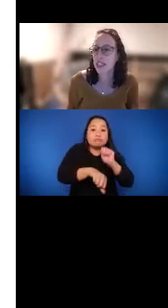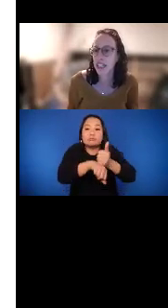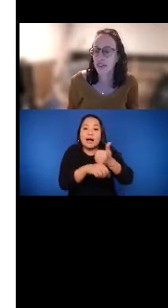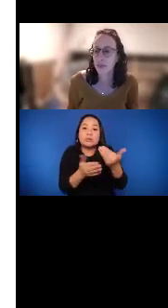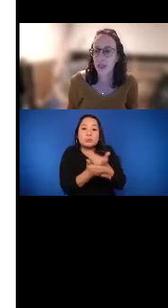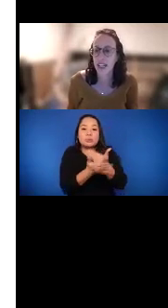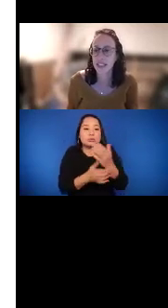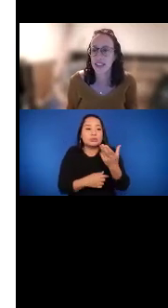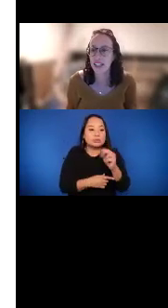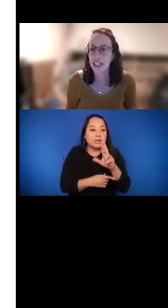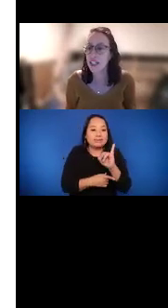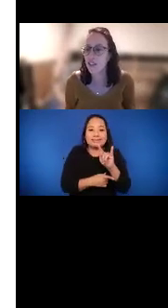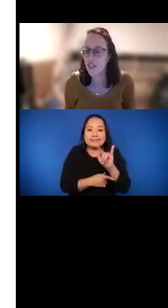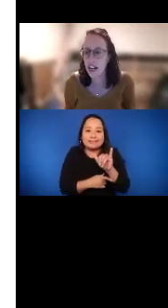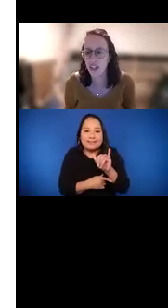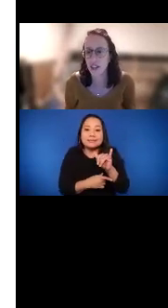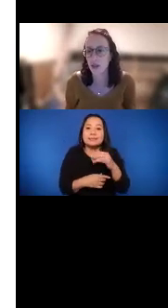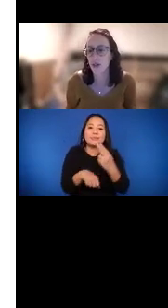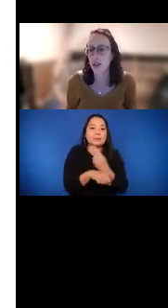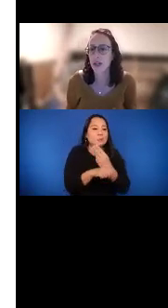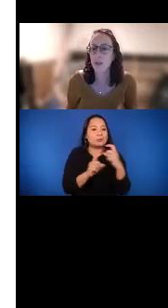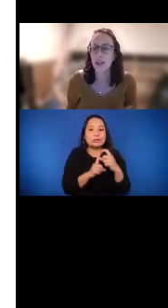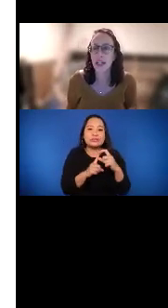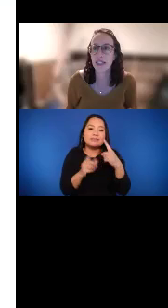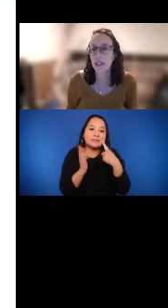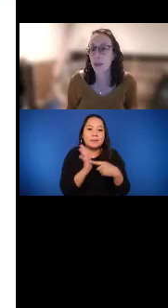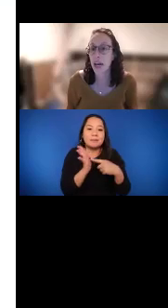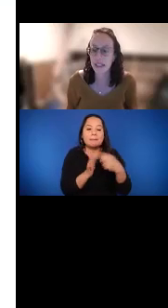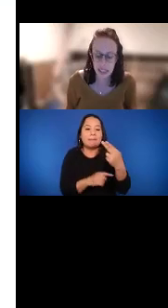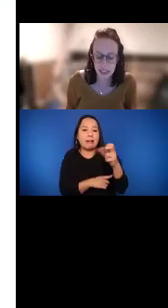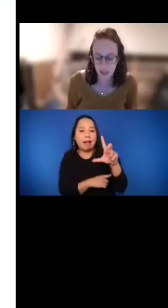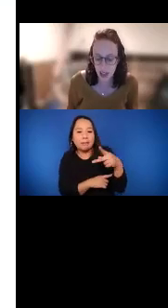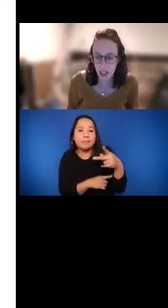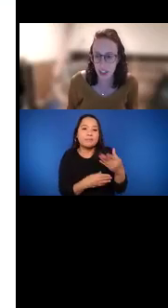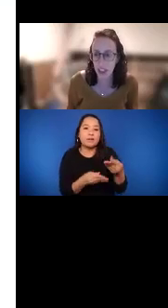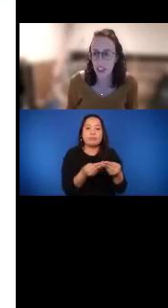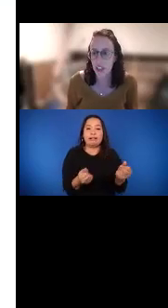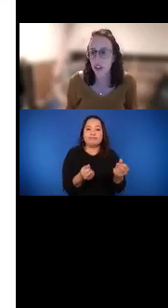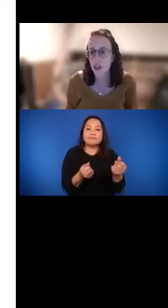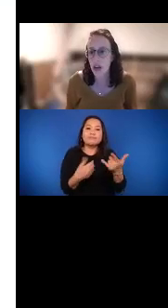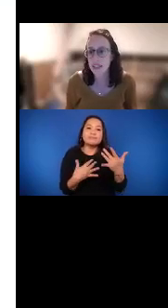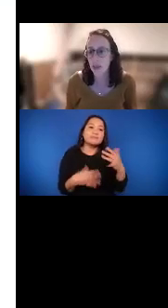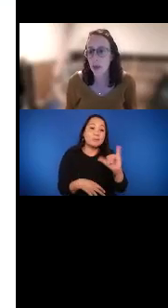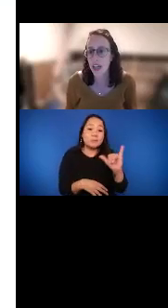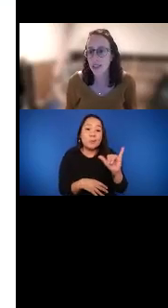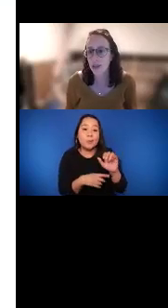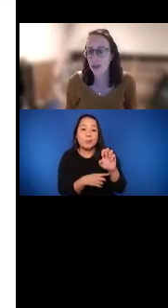and relief plus Eden Fire or plus Palisades Fire, as a way